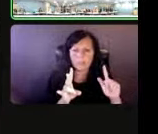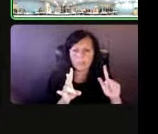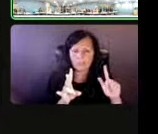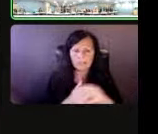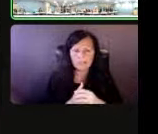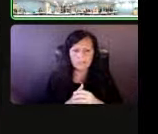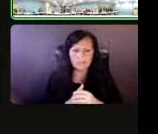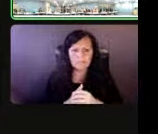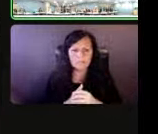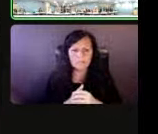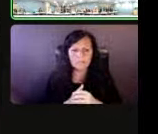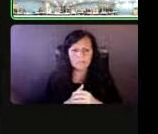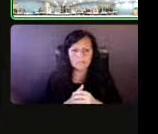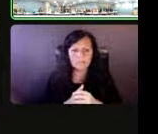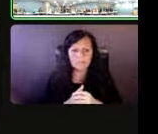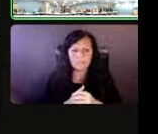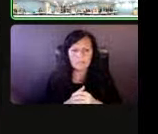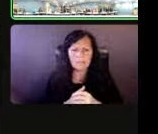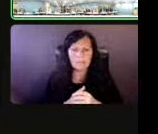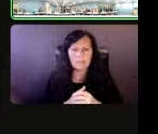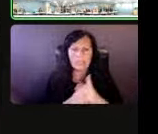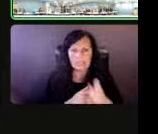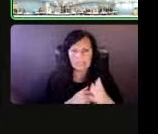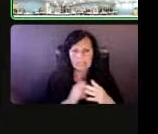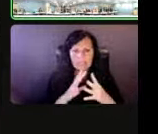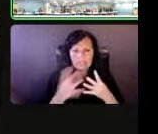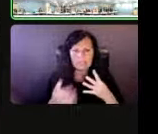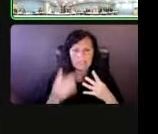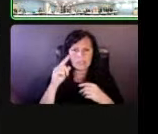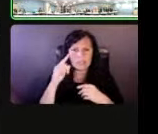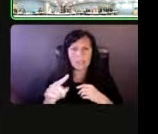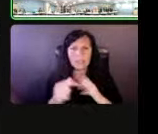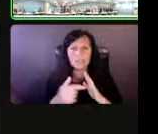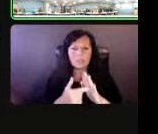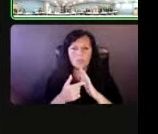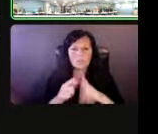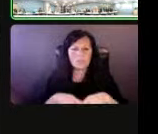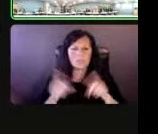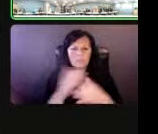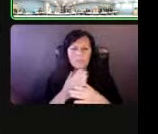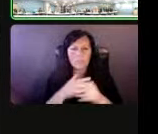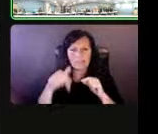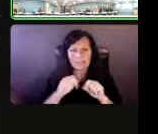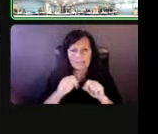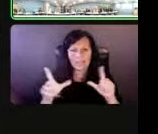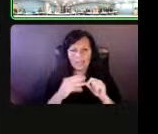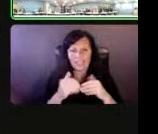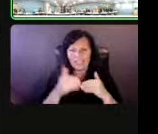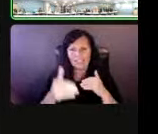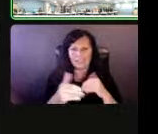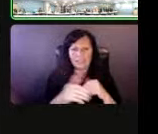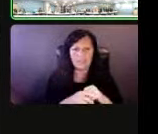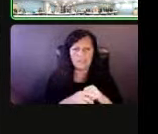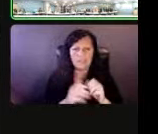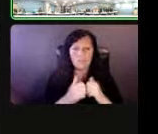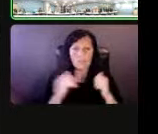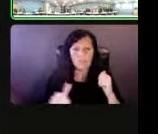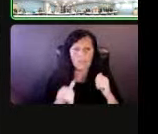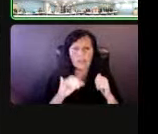2023. So all this one is just to show the difference between this slide and this next slide. Without that CARES and ARPA